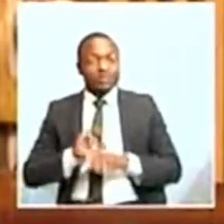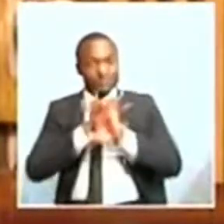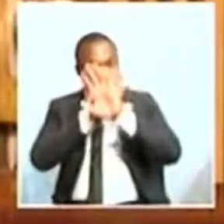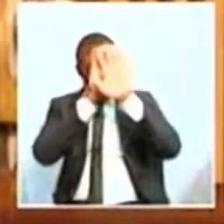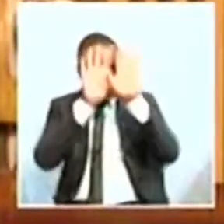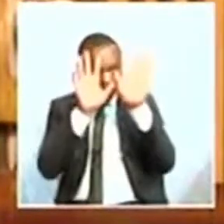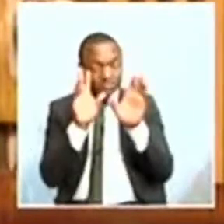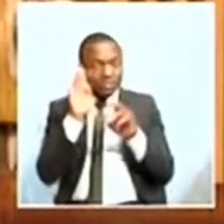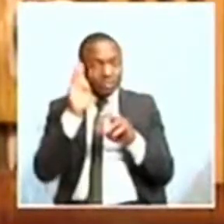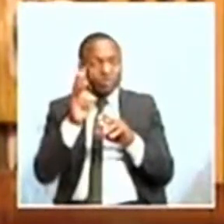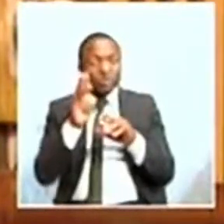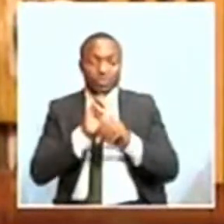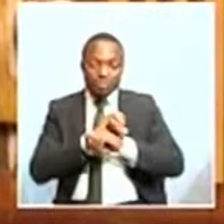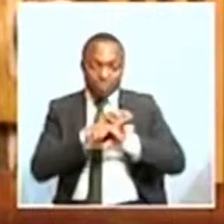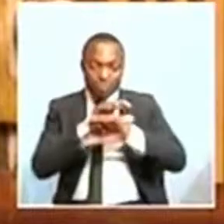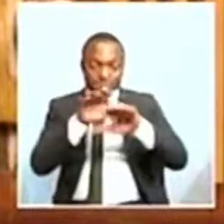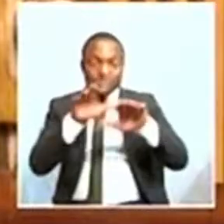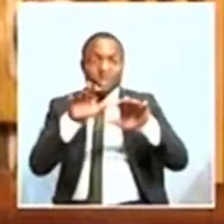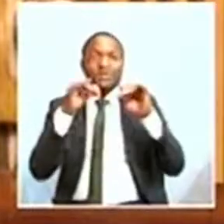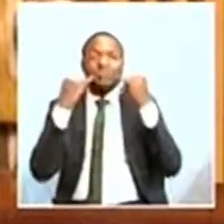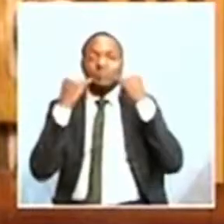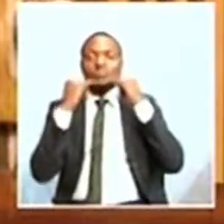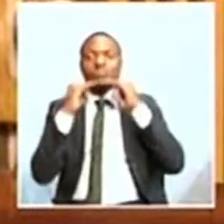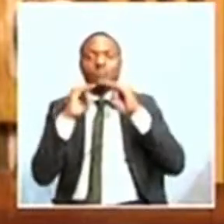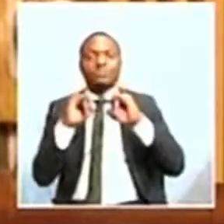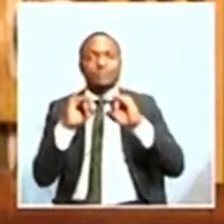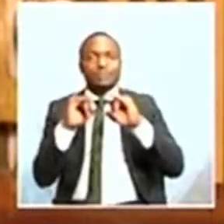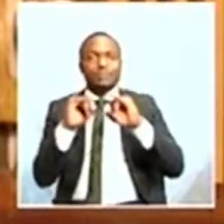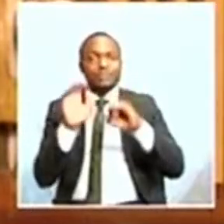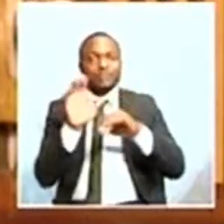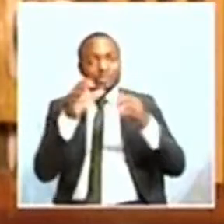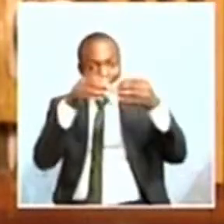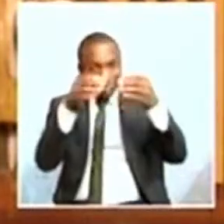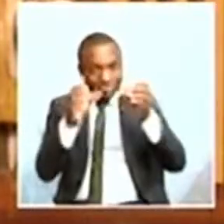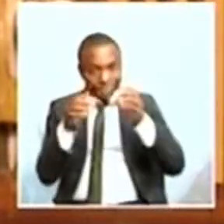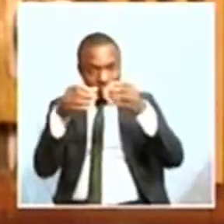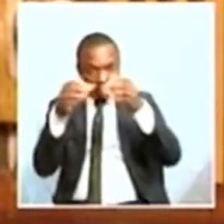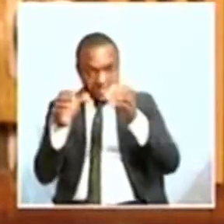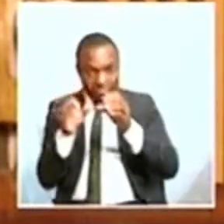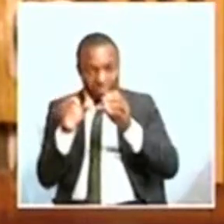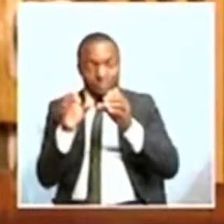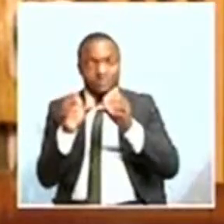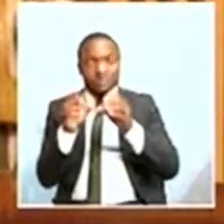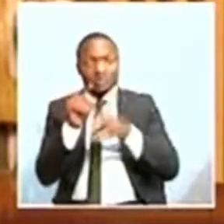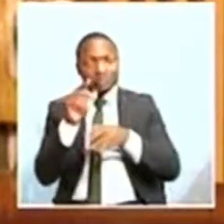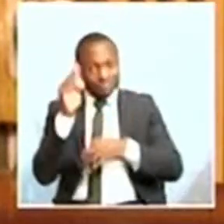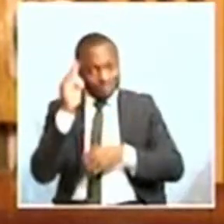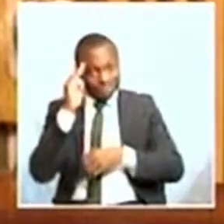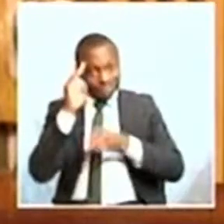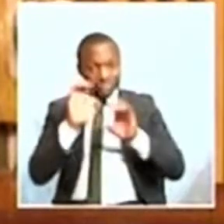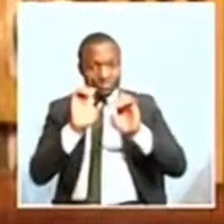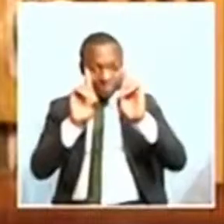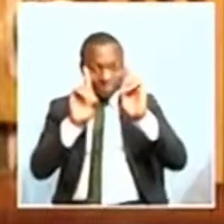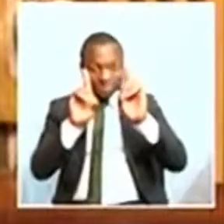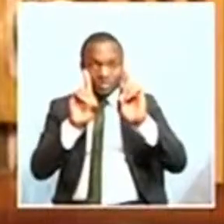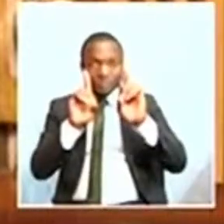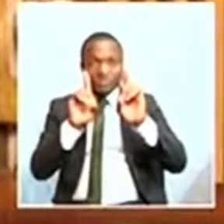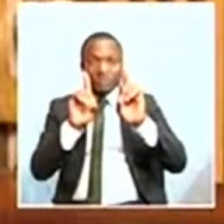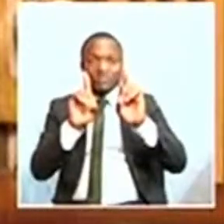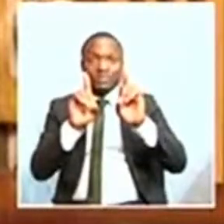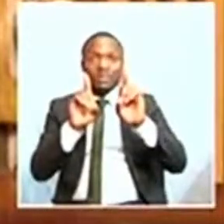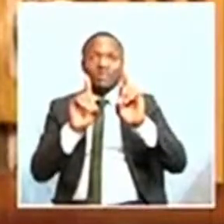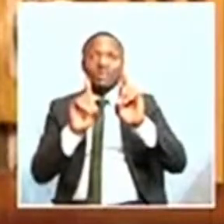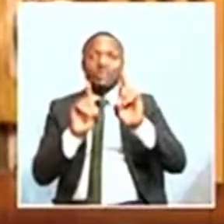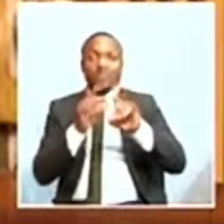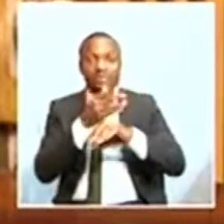they're going to spread this word to their constituents. And as we know, education is the equalizer,